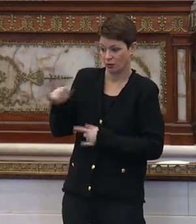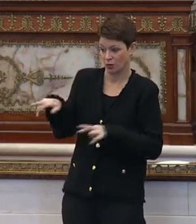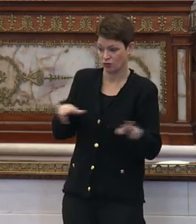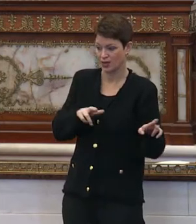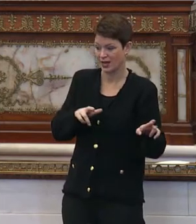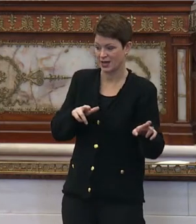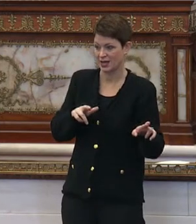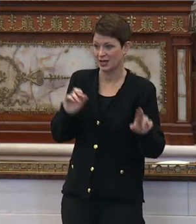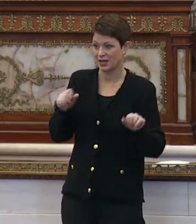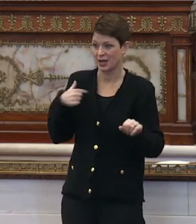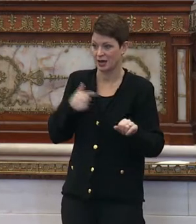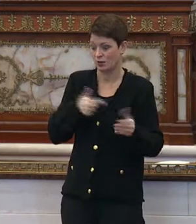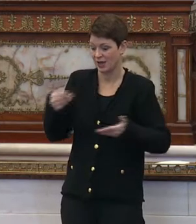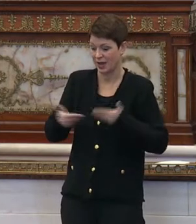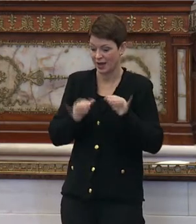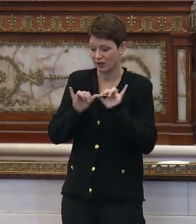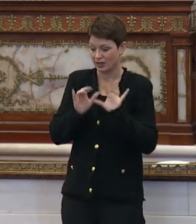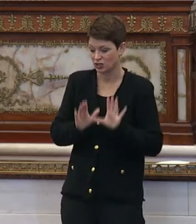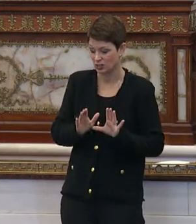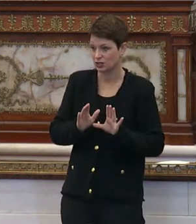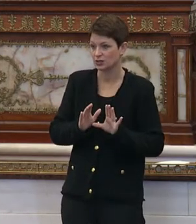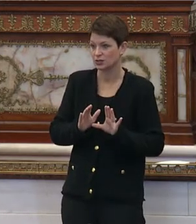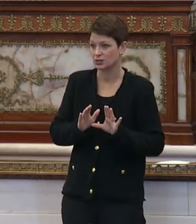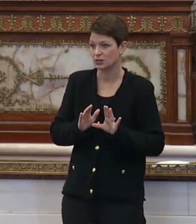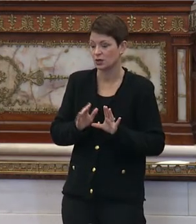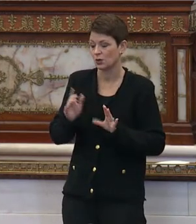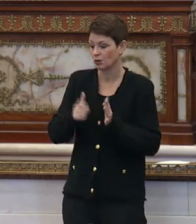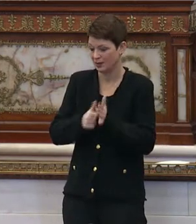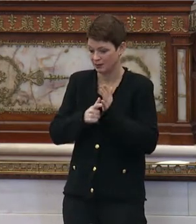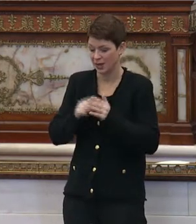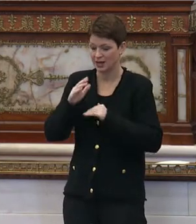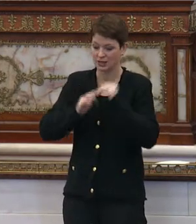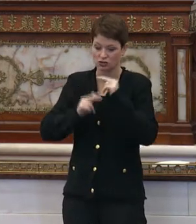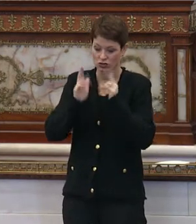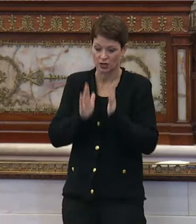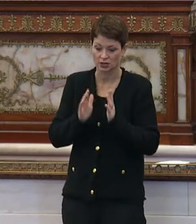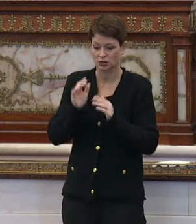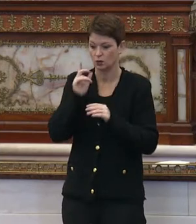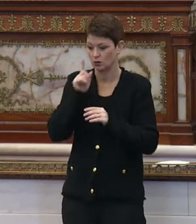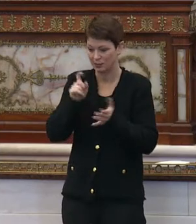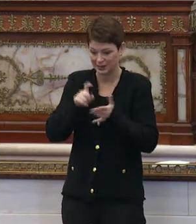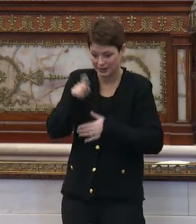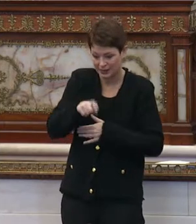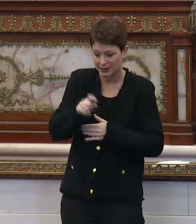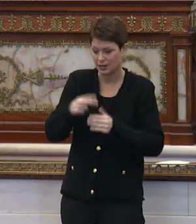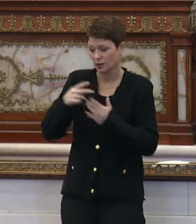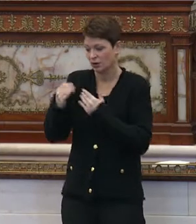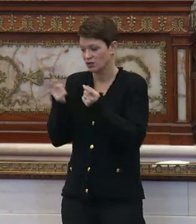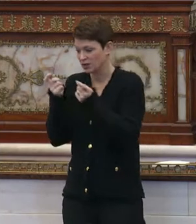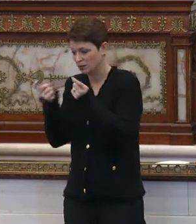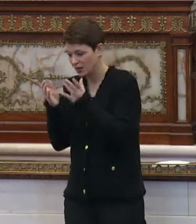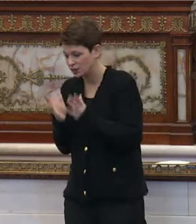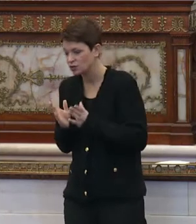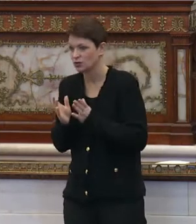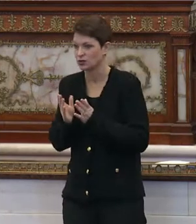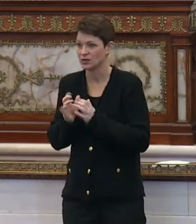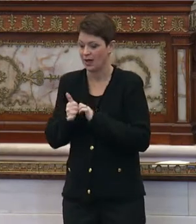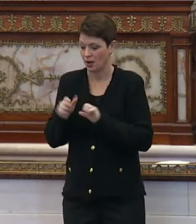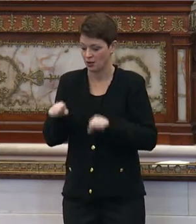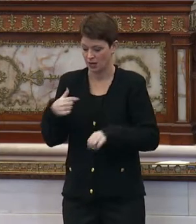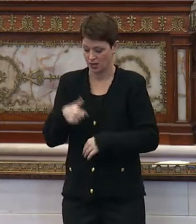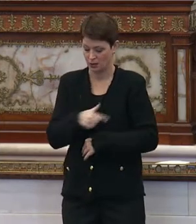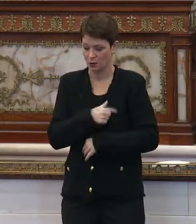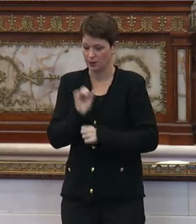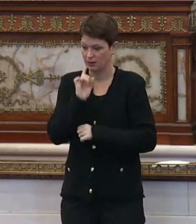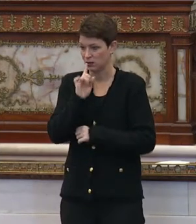prepared? Will we be able to hire? Engineers will be in demand. Construction will be in demand. Project management, and how are we going